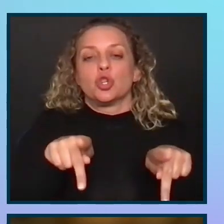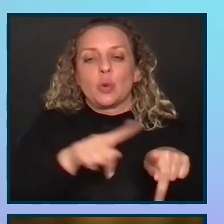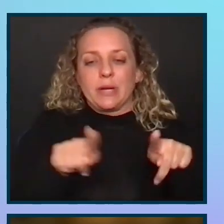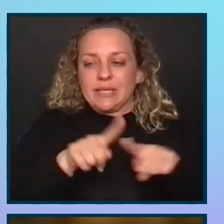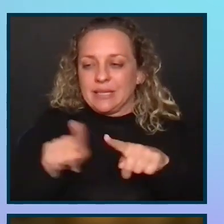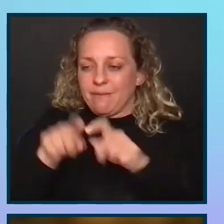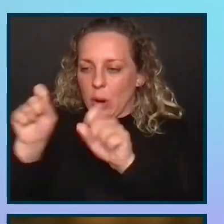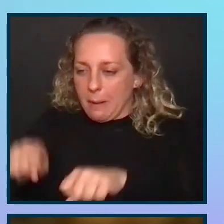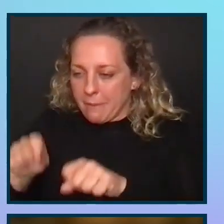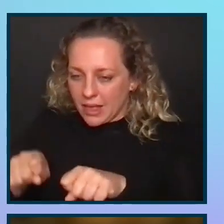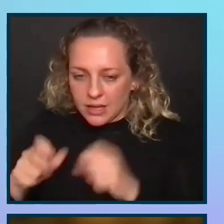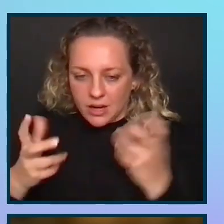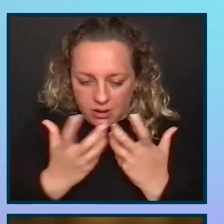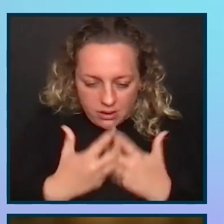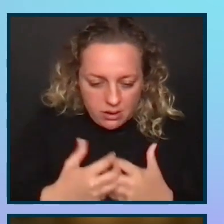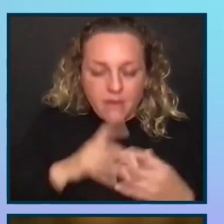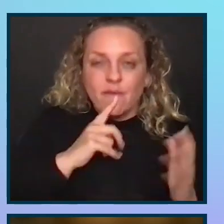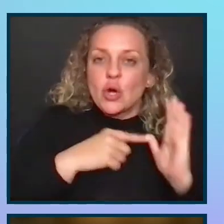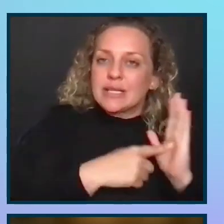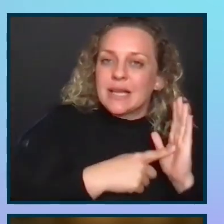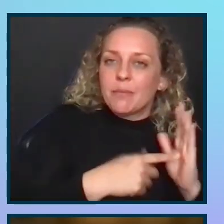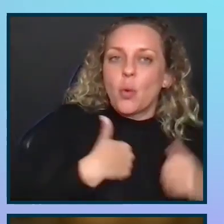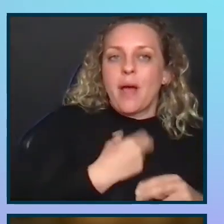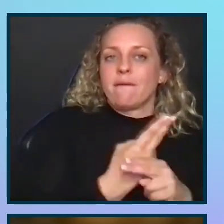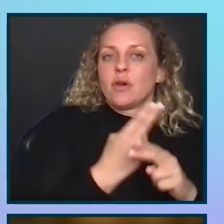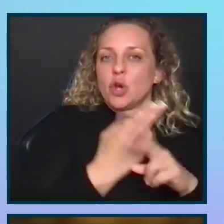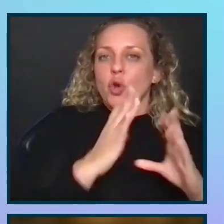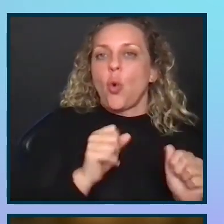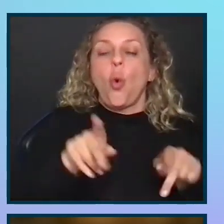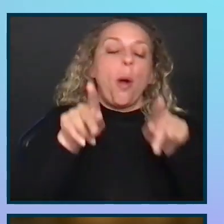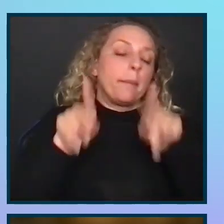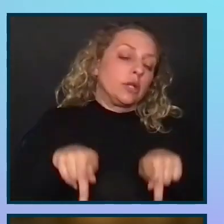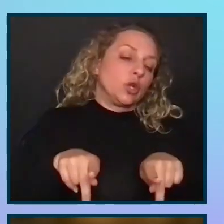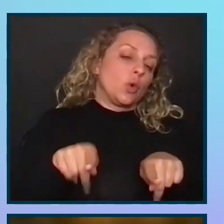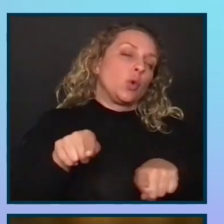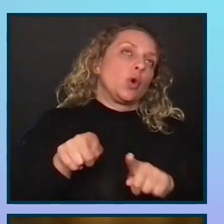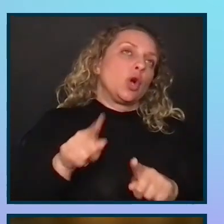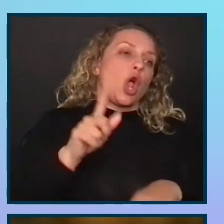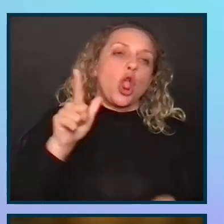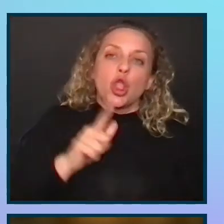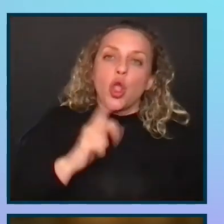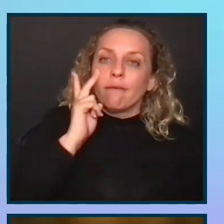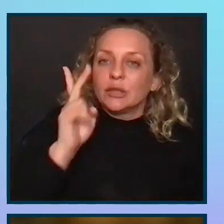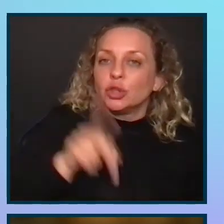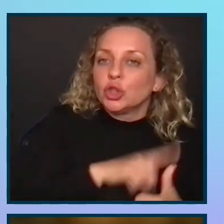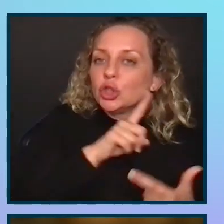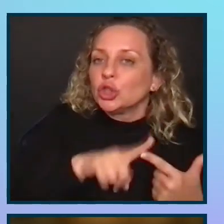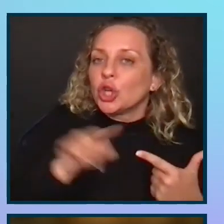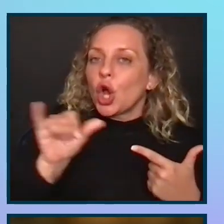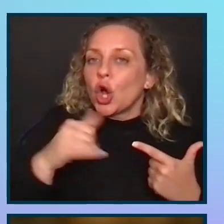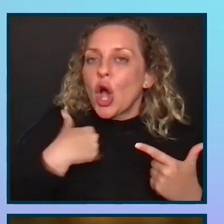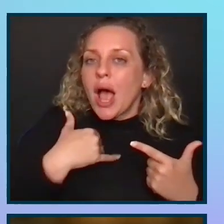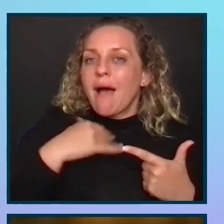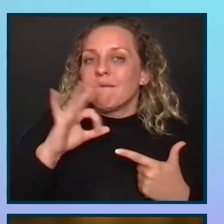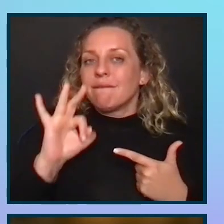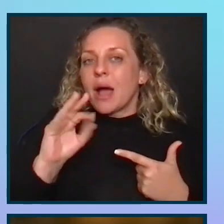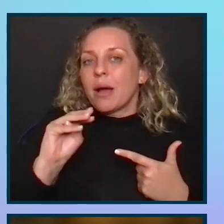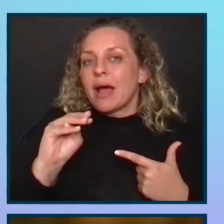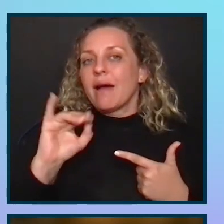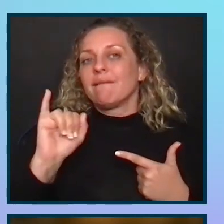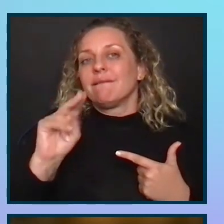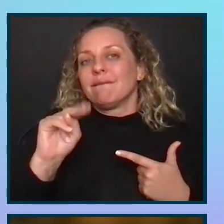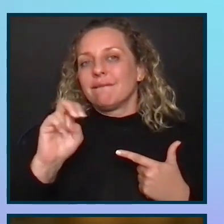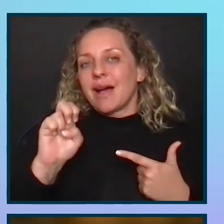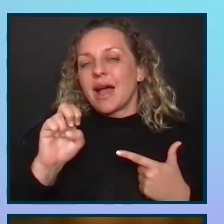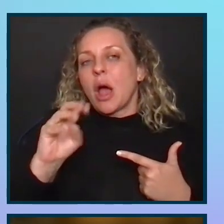So for example, we can have a user that, or persona, who has low vision, may also have a fine motor skill